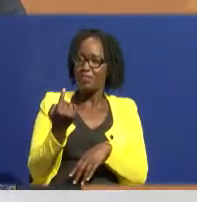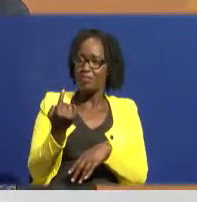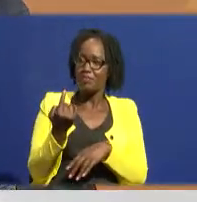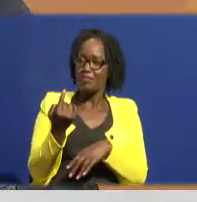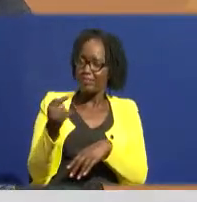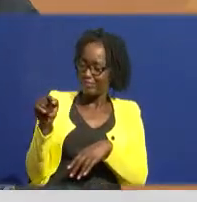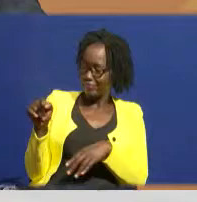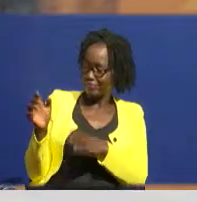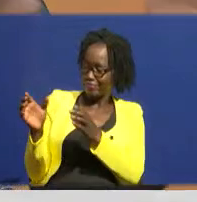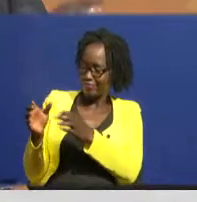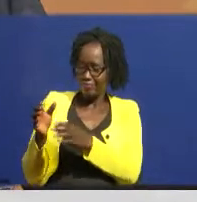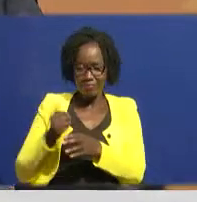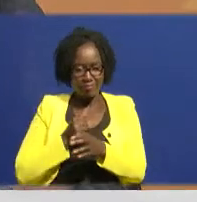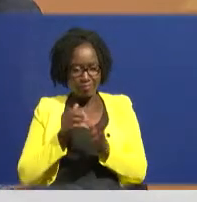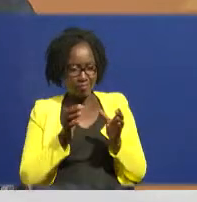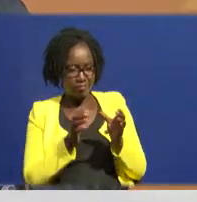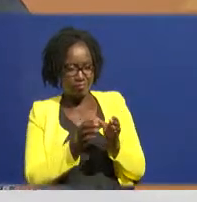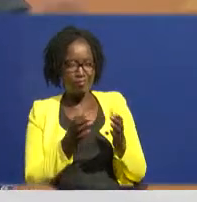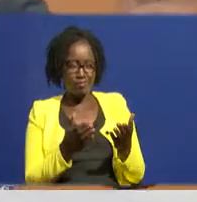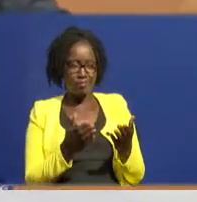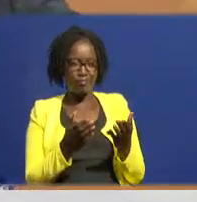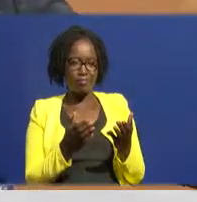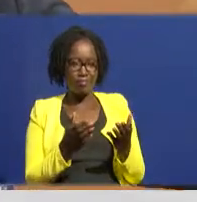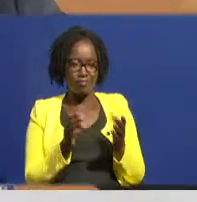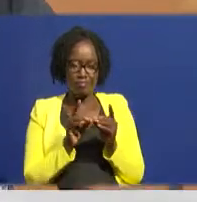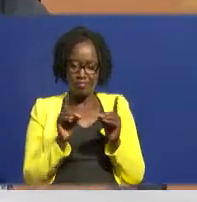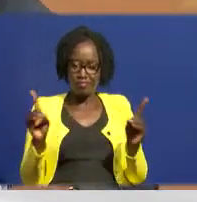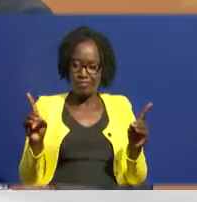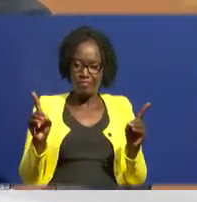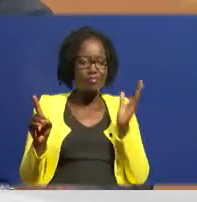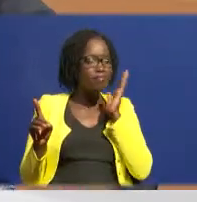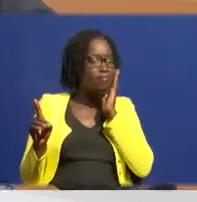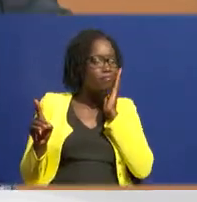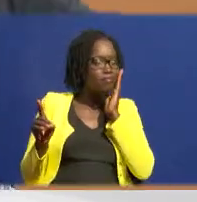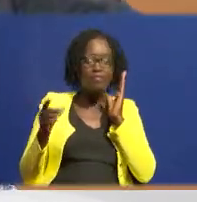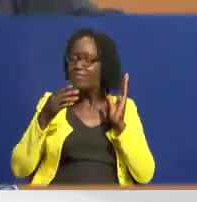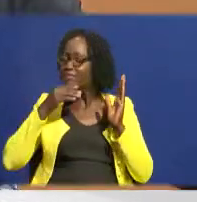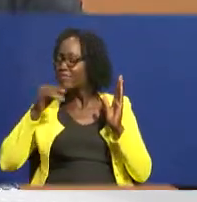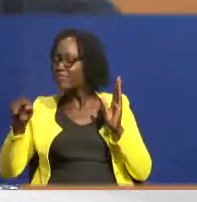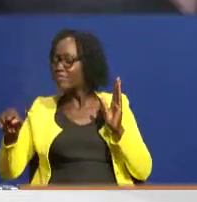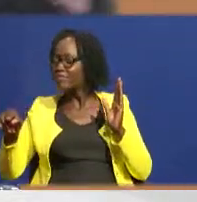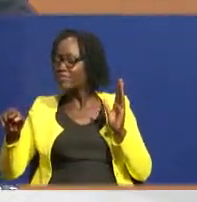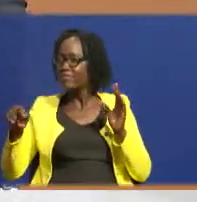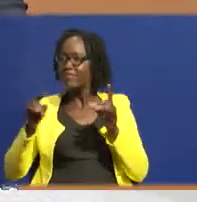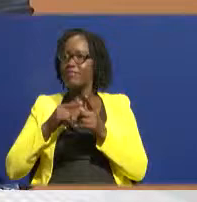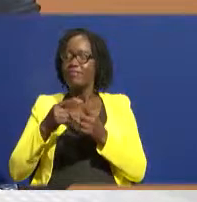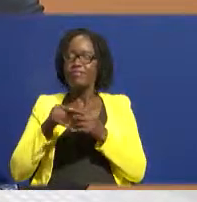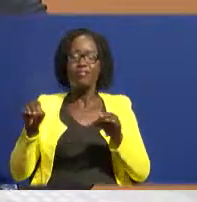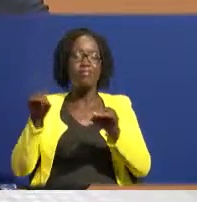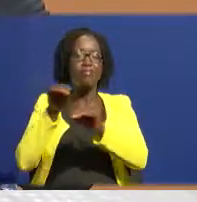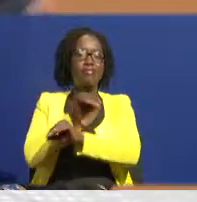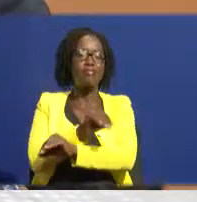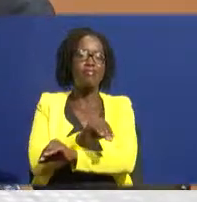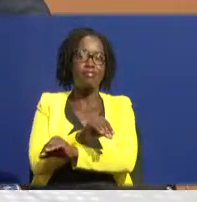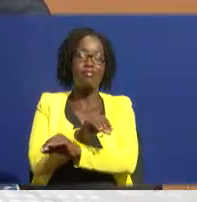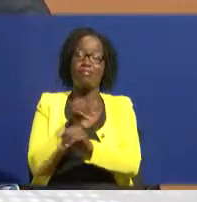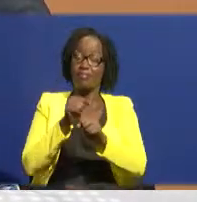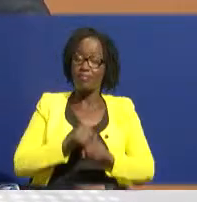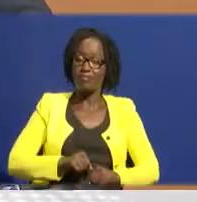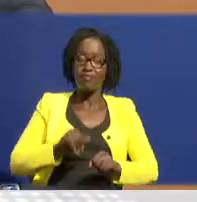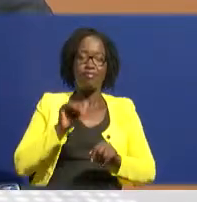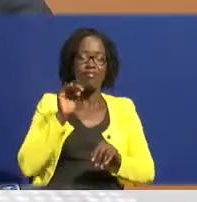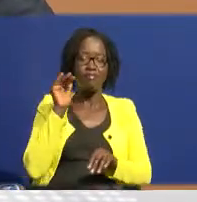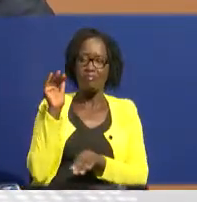given point, girls alone at a given point, with the mother and with the father. And then later on they come together and they are able to